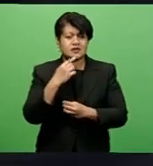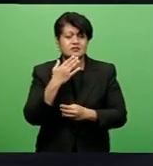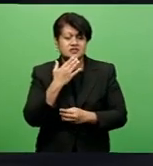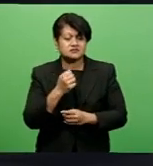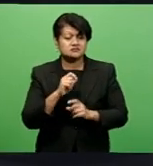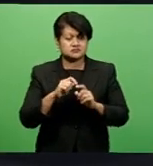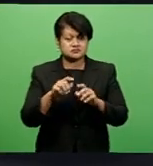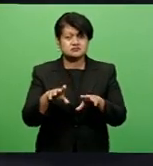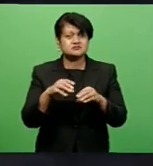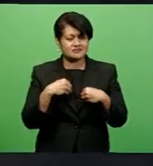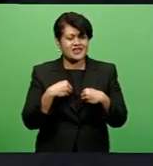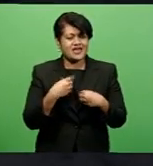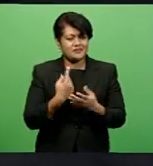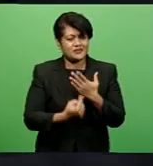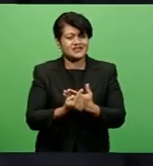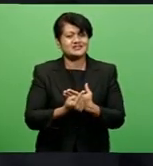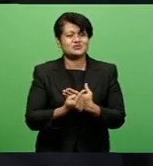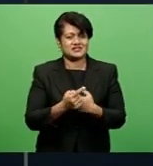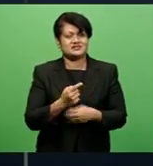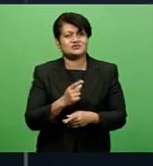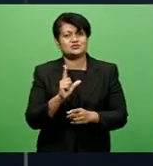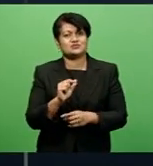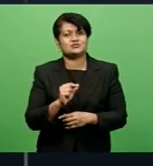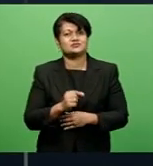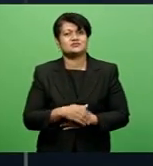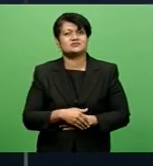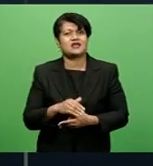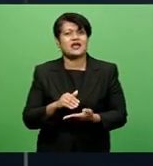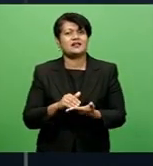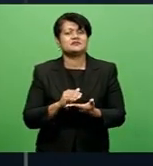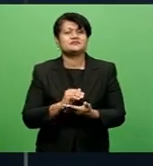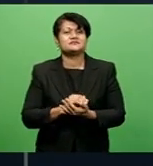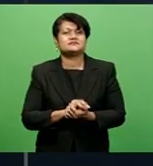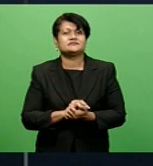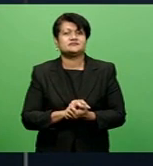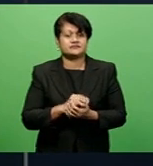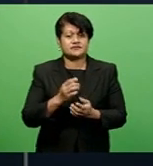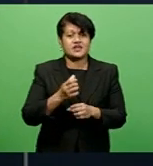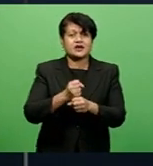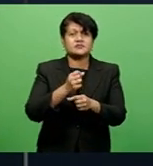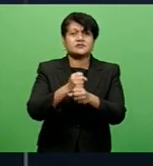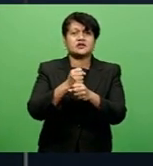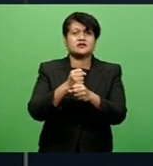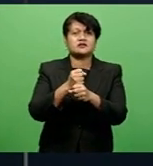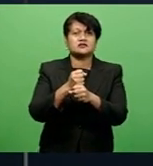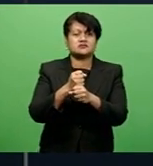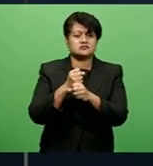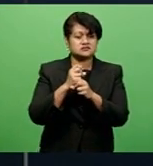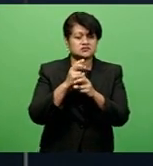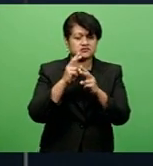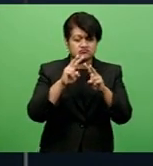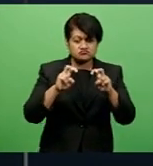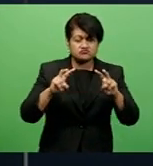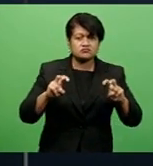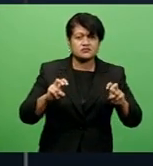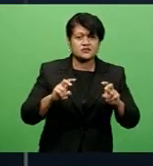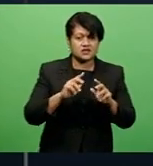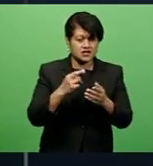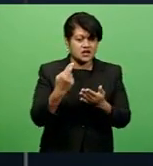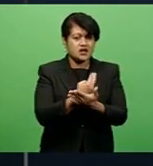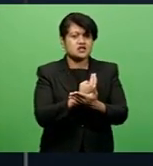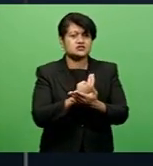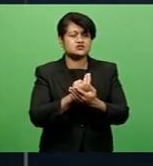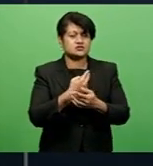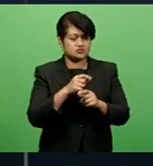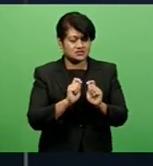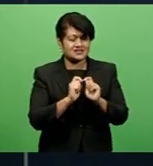missions. Kelly Vadala, FBC News. And just a quick update on that search and rescue mission. Authorities have for the time